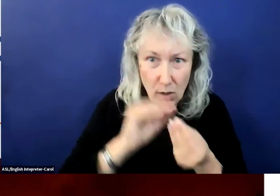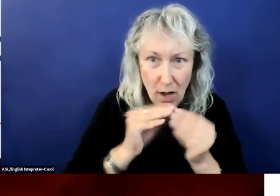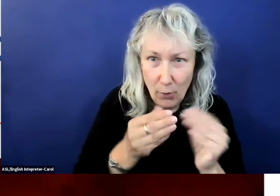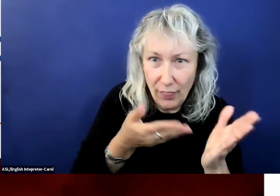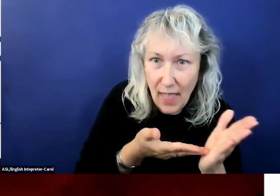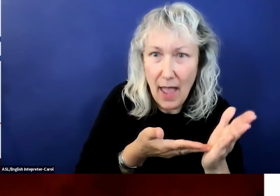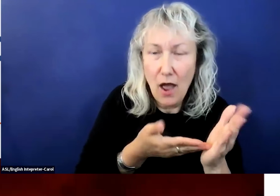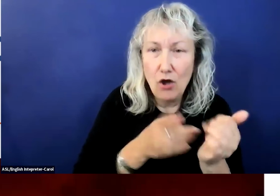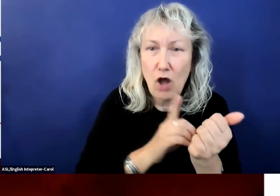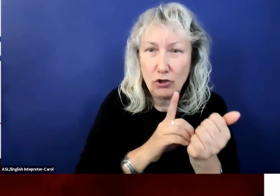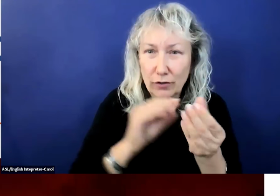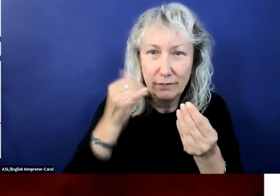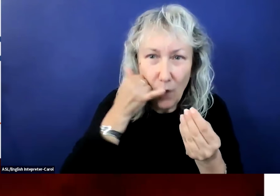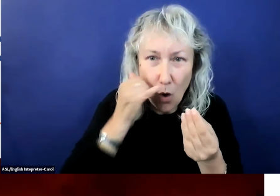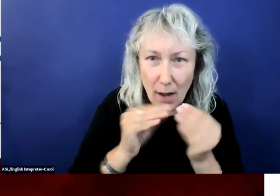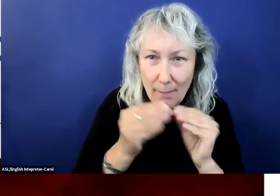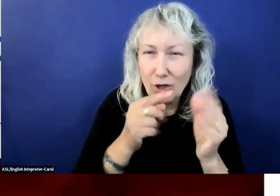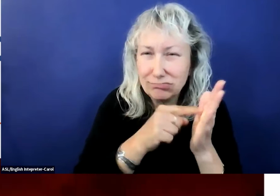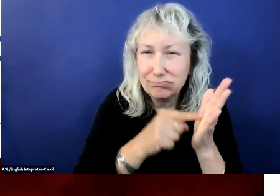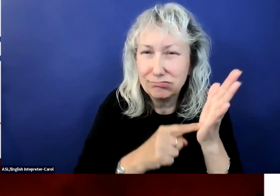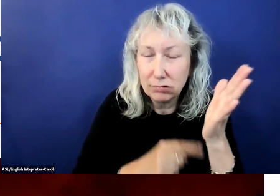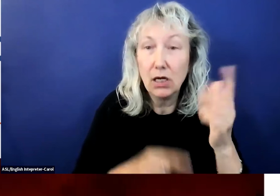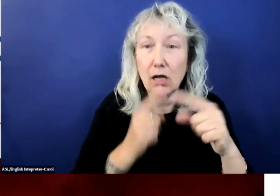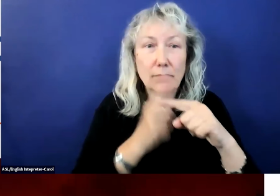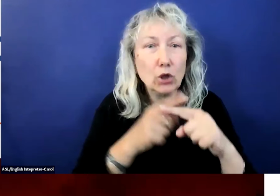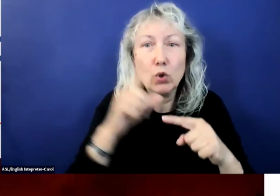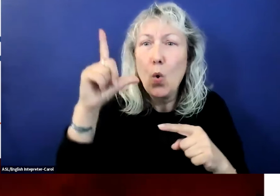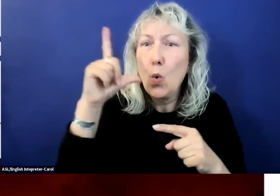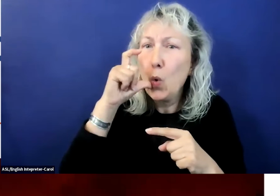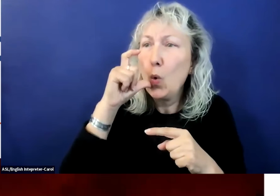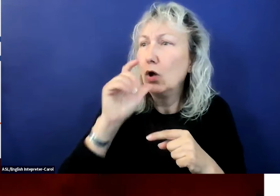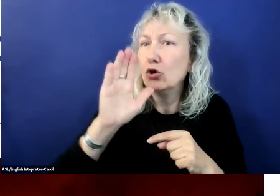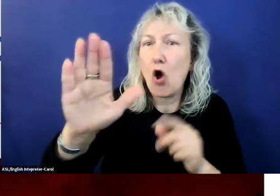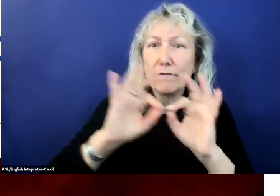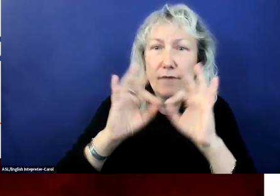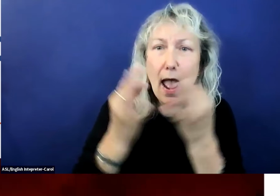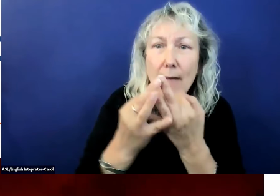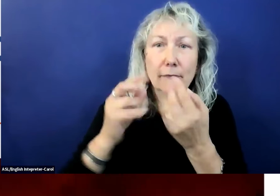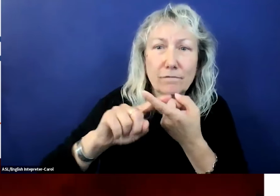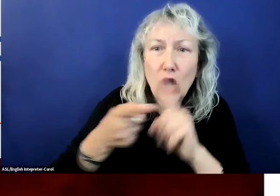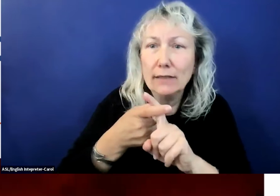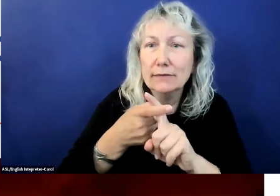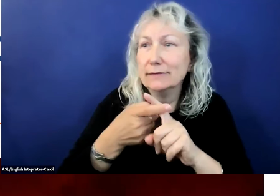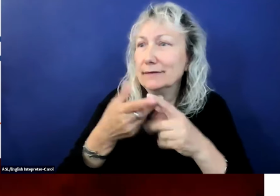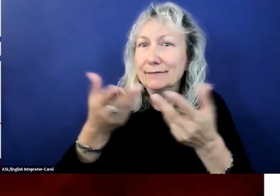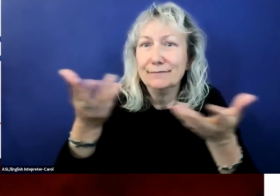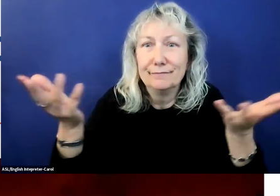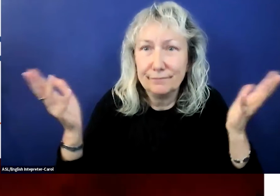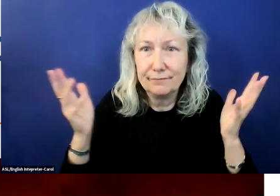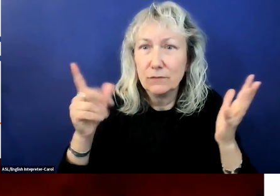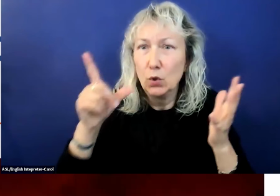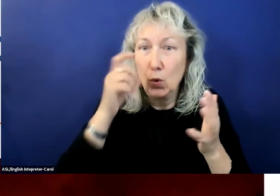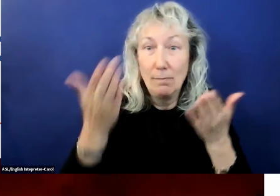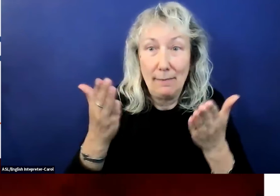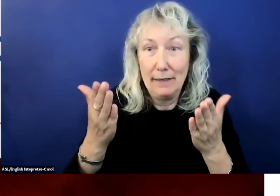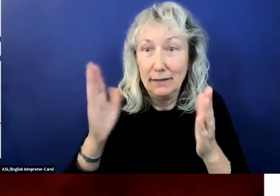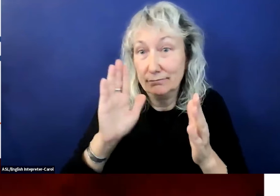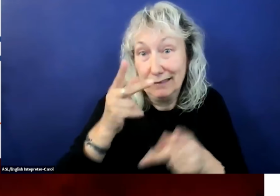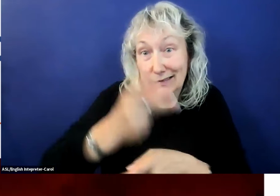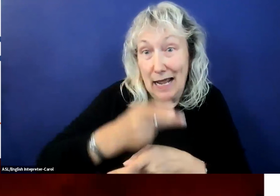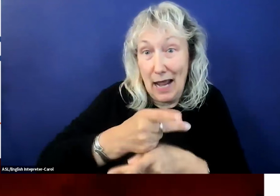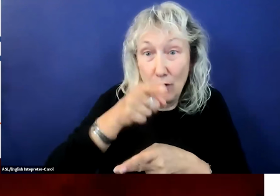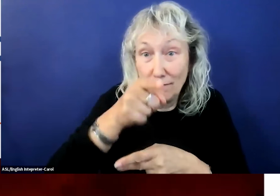then additionally, you can inform caregivers and family members about your medication needs and plans.